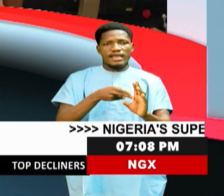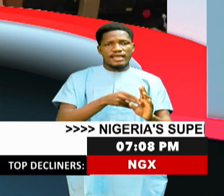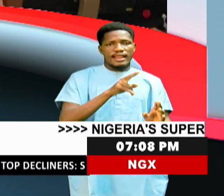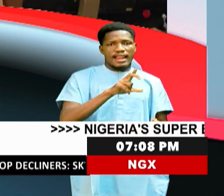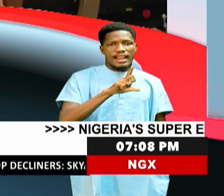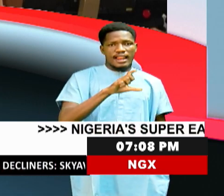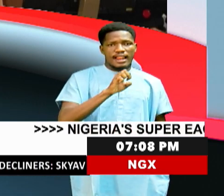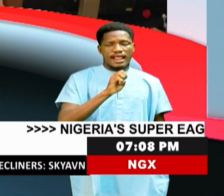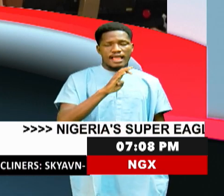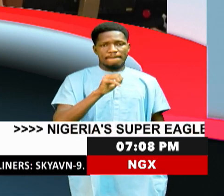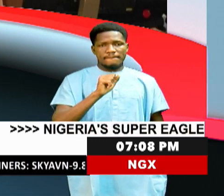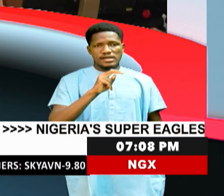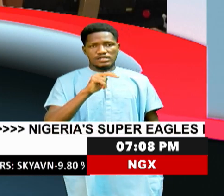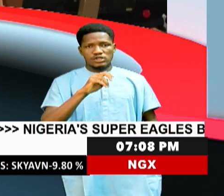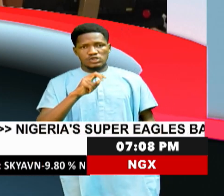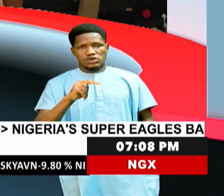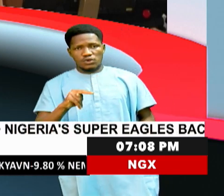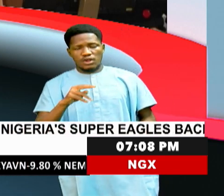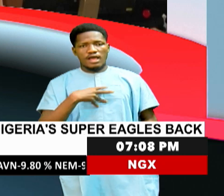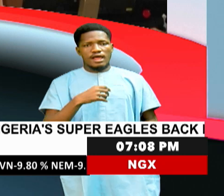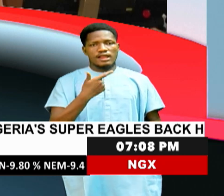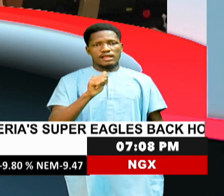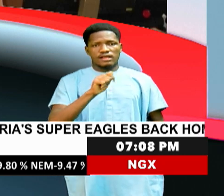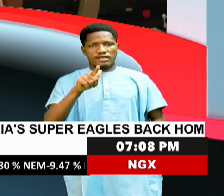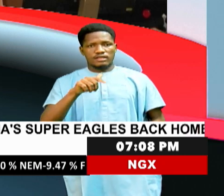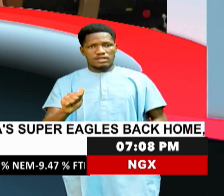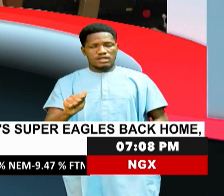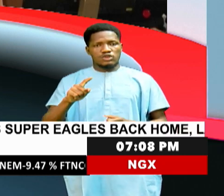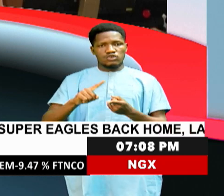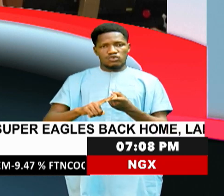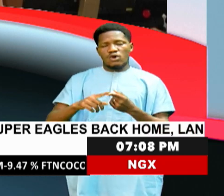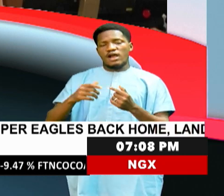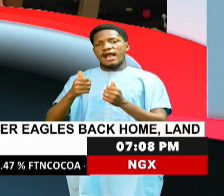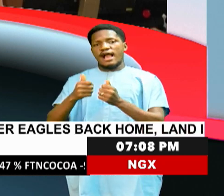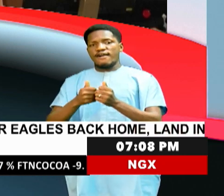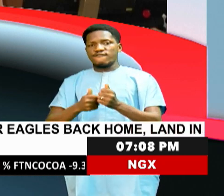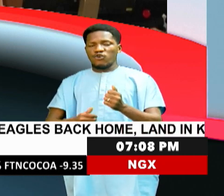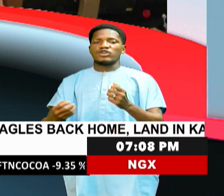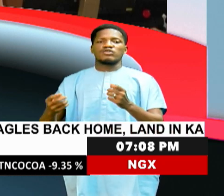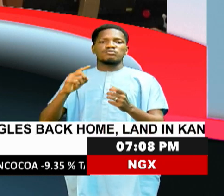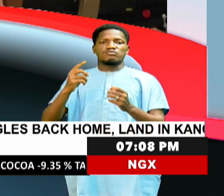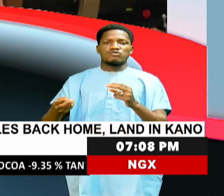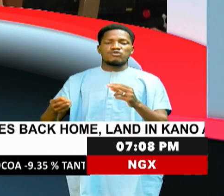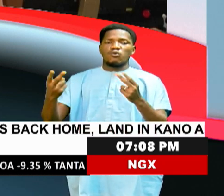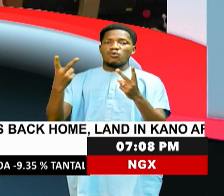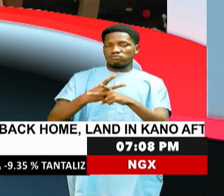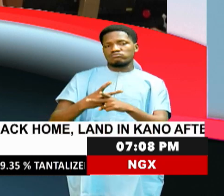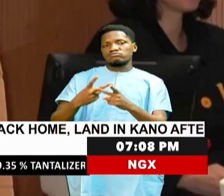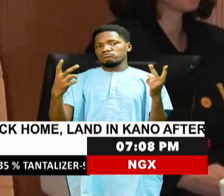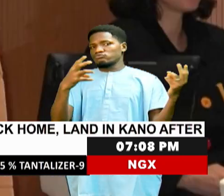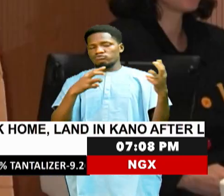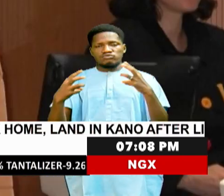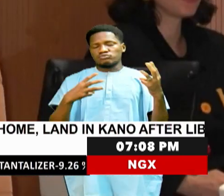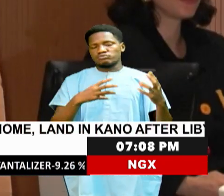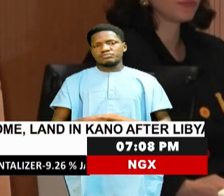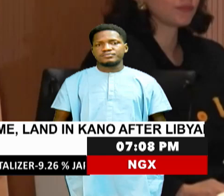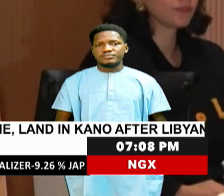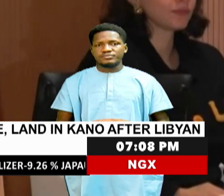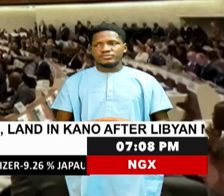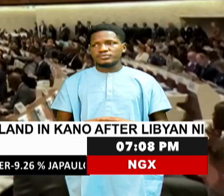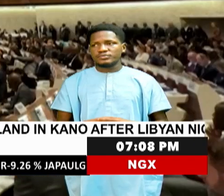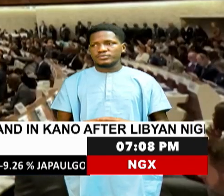Gaza to avert a broader regional conflict with ramifications for the whole world. Speaking at the start of